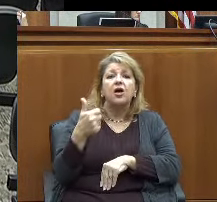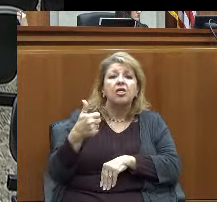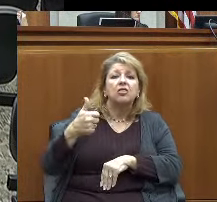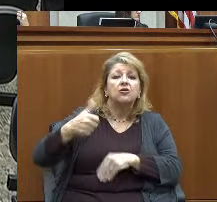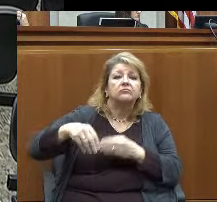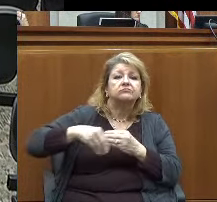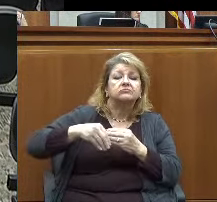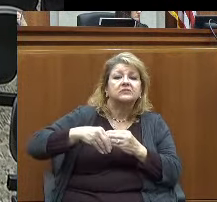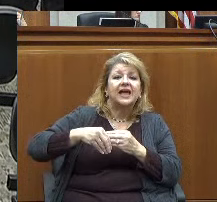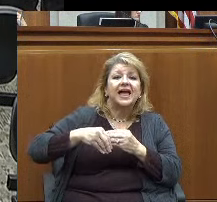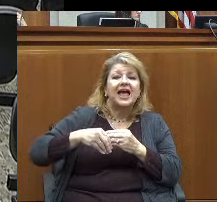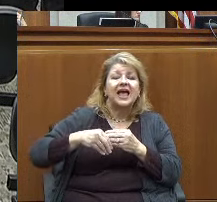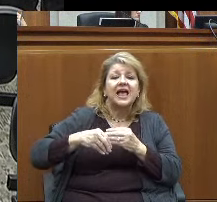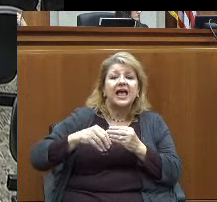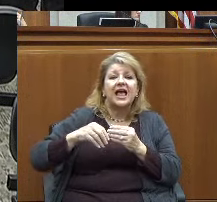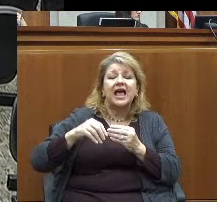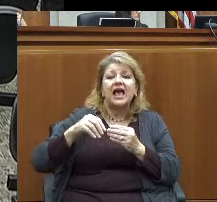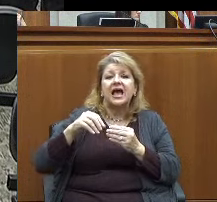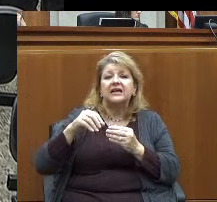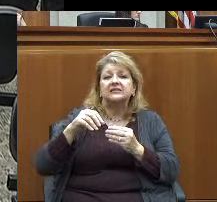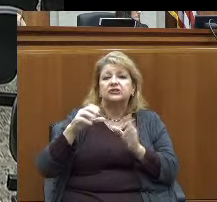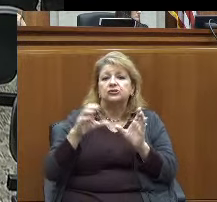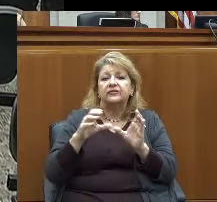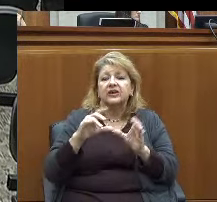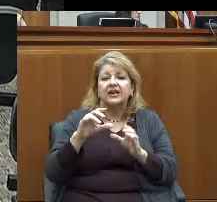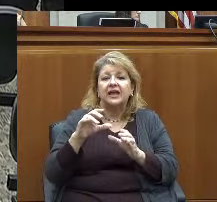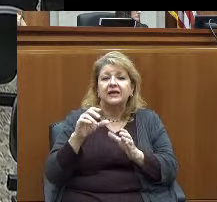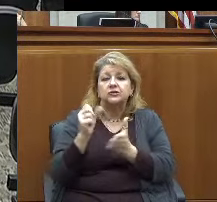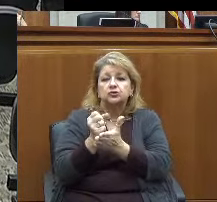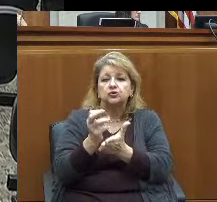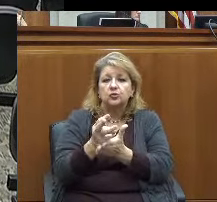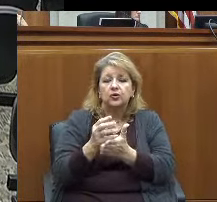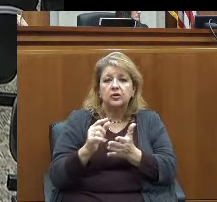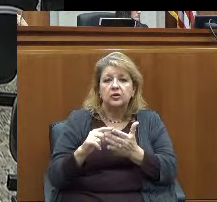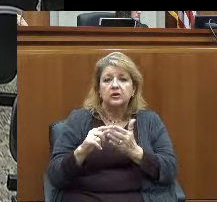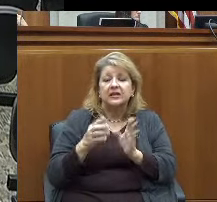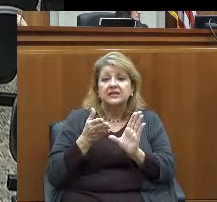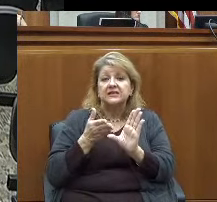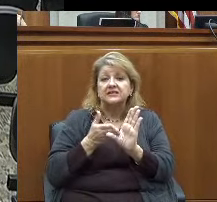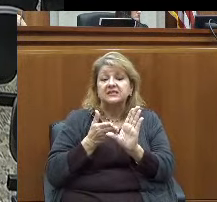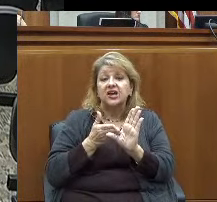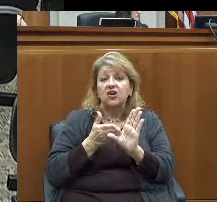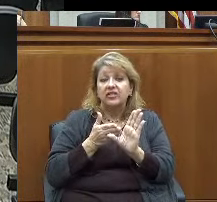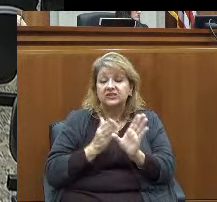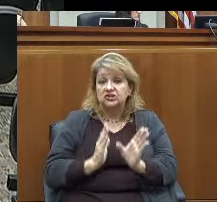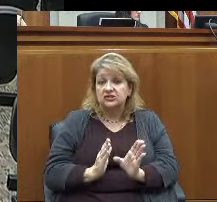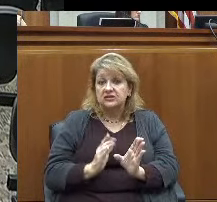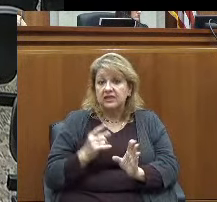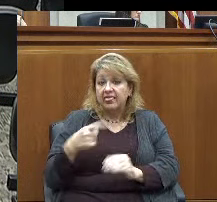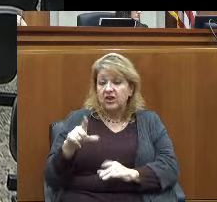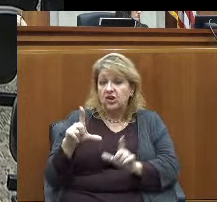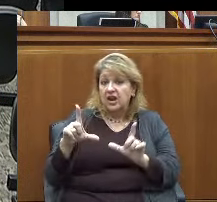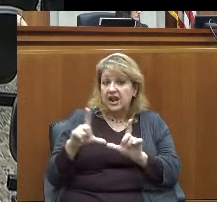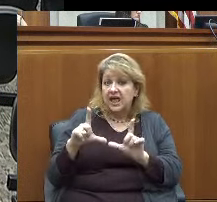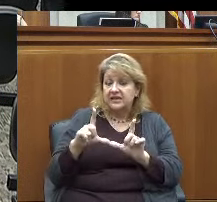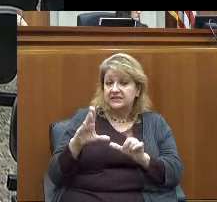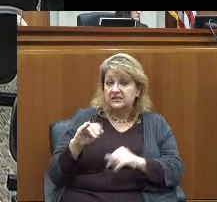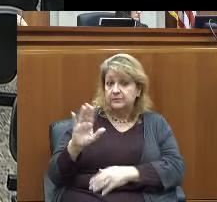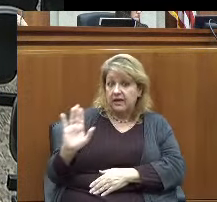certificates or social workers, psychologists, these other people who are certified, who are licensed by